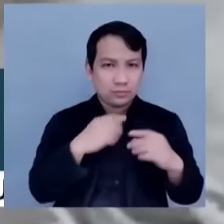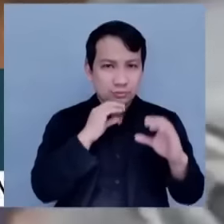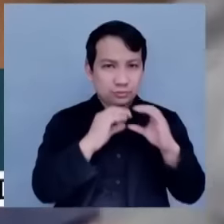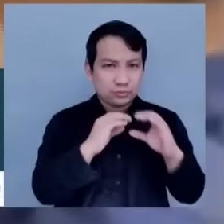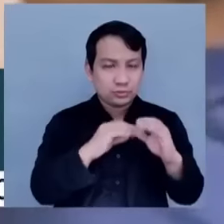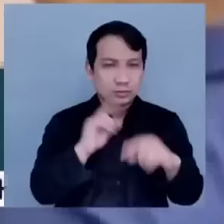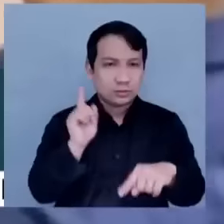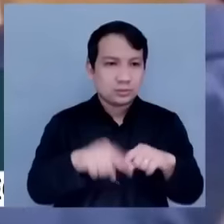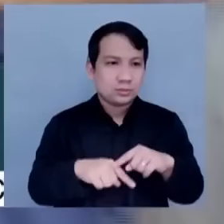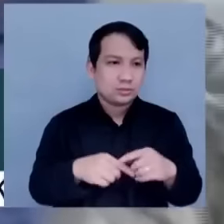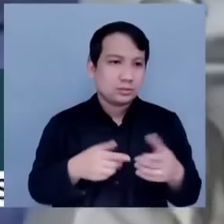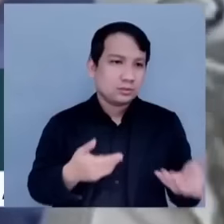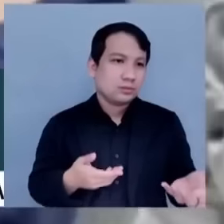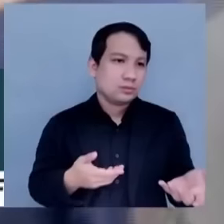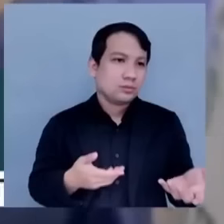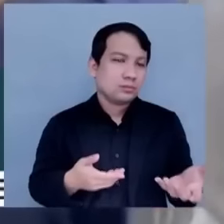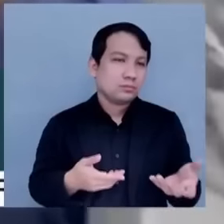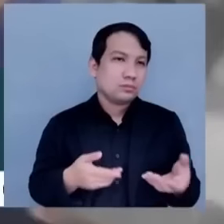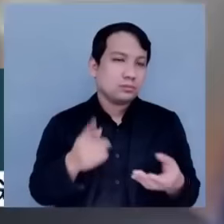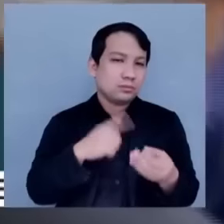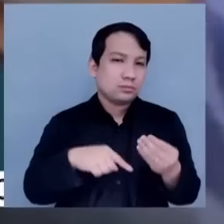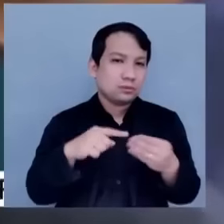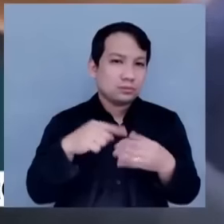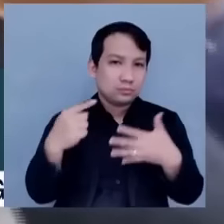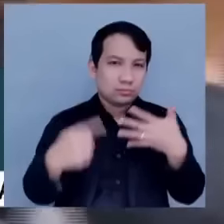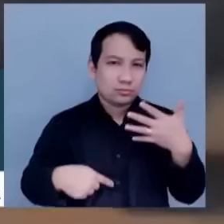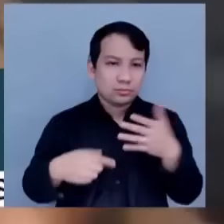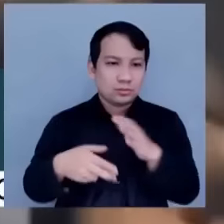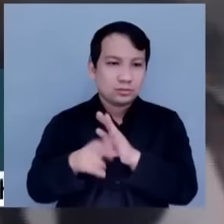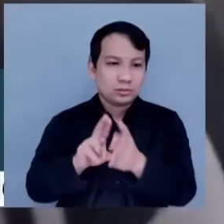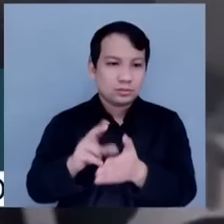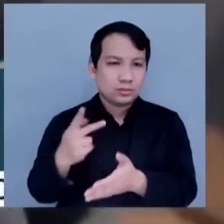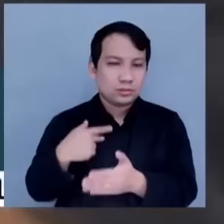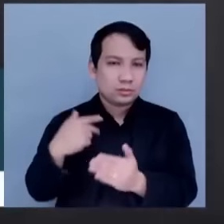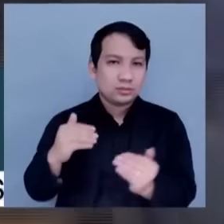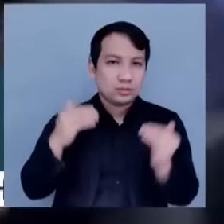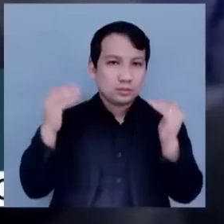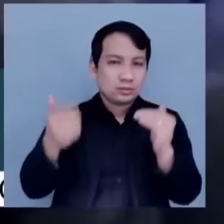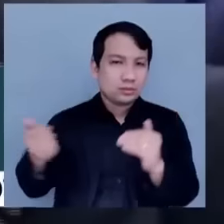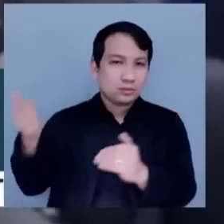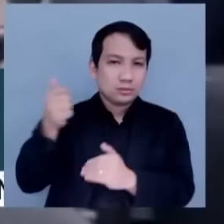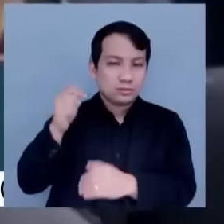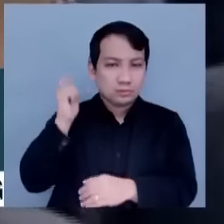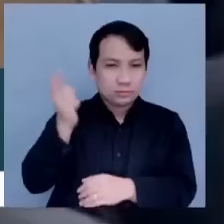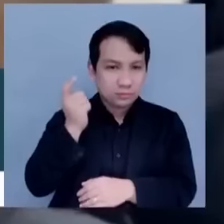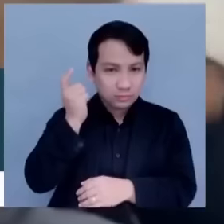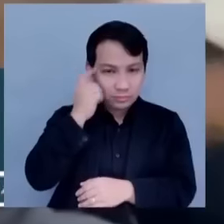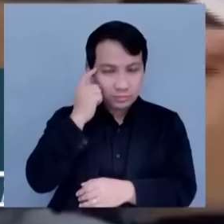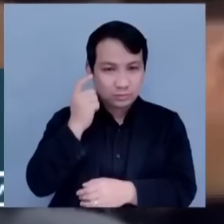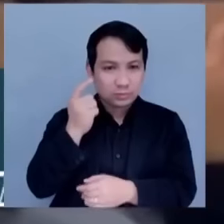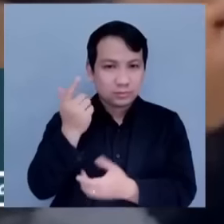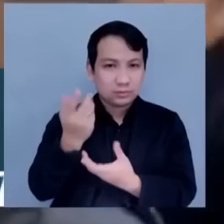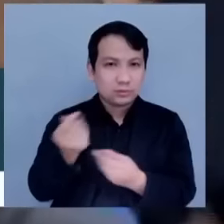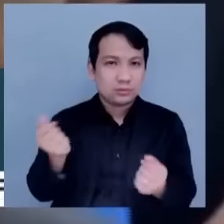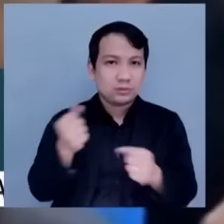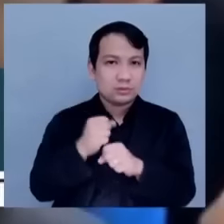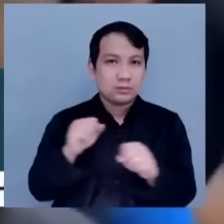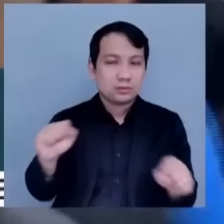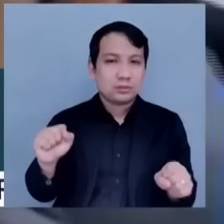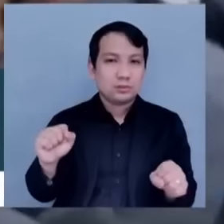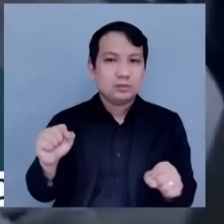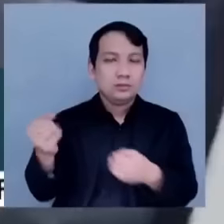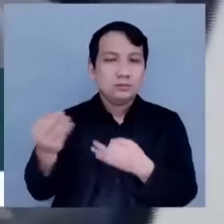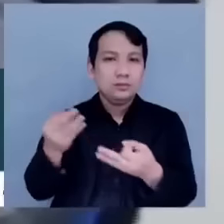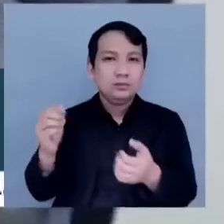siyempre reveal sino, di ba? Basta they are in the higher position of the government para ma-secure naman at ma-facilitate